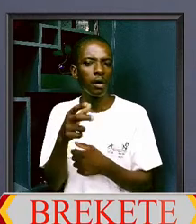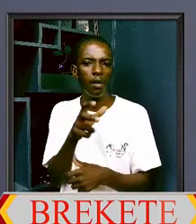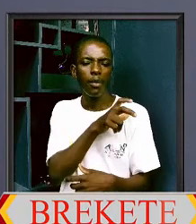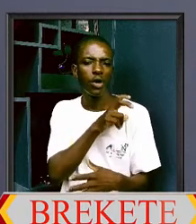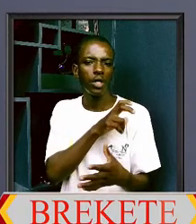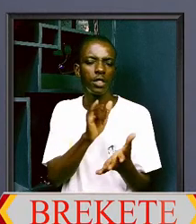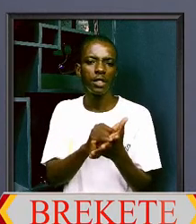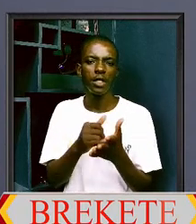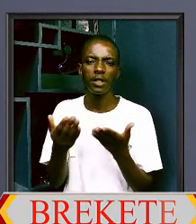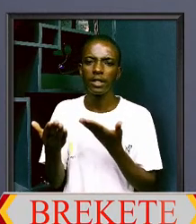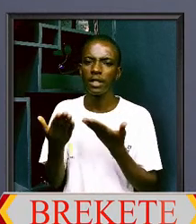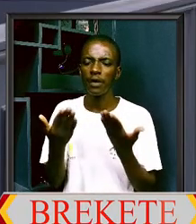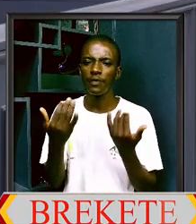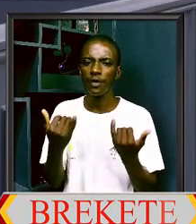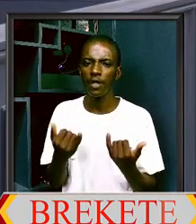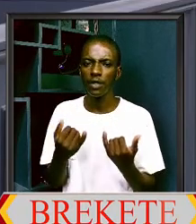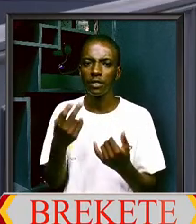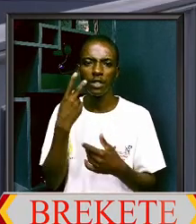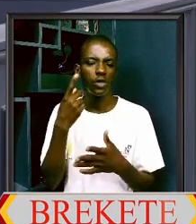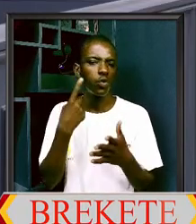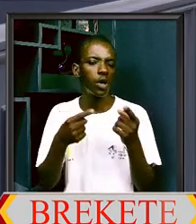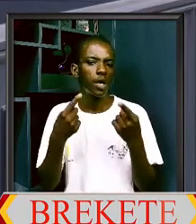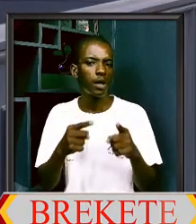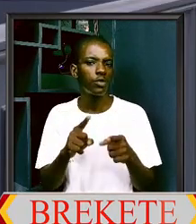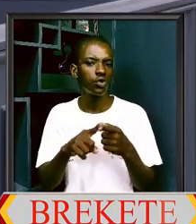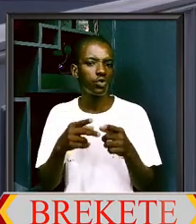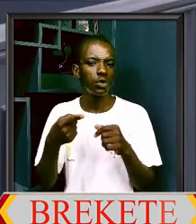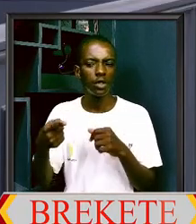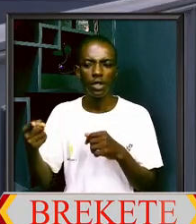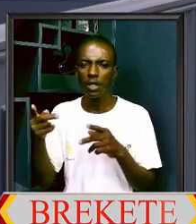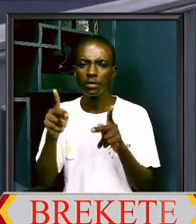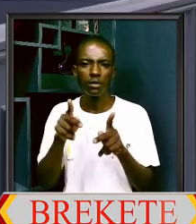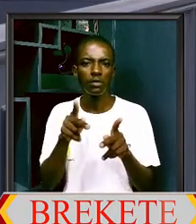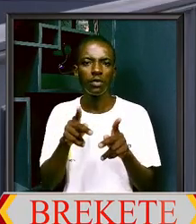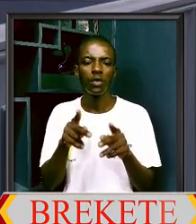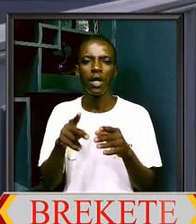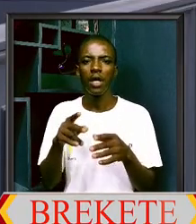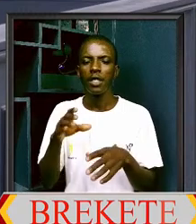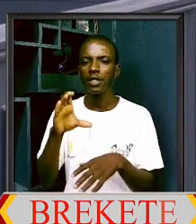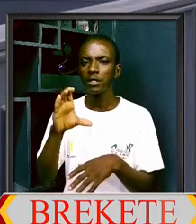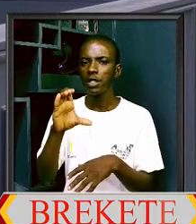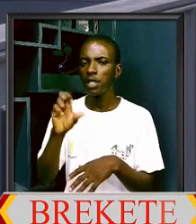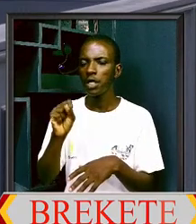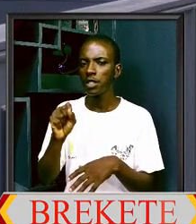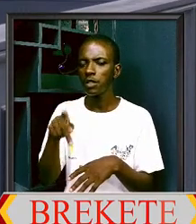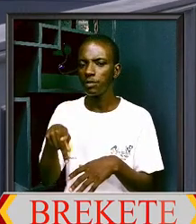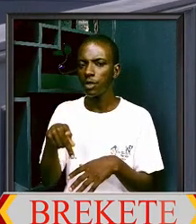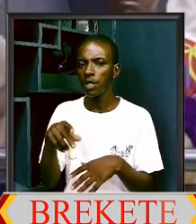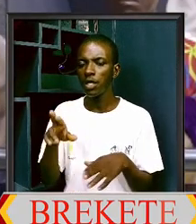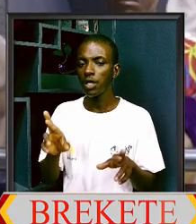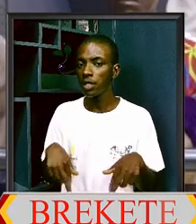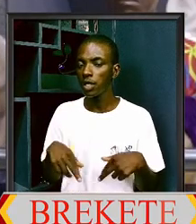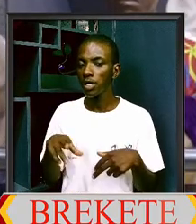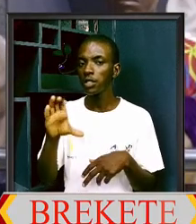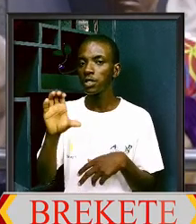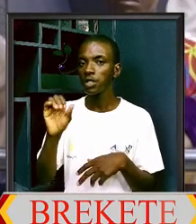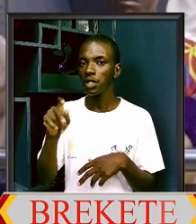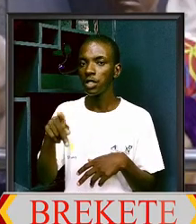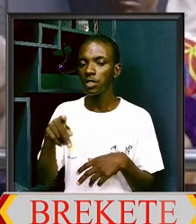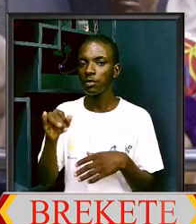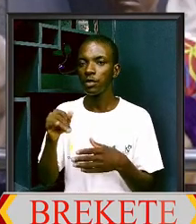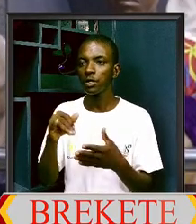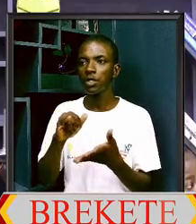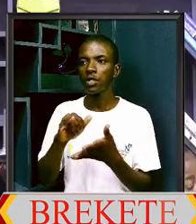police where they serve now we see what happen to these people a CSP retired CSP That was